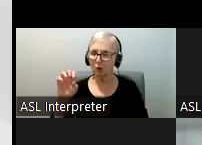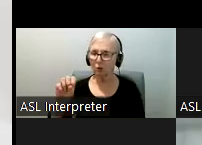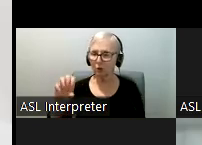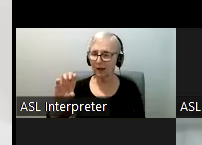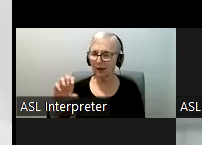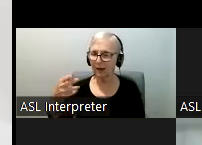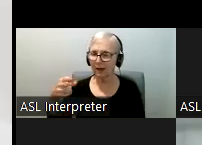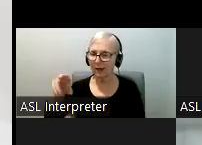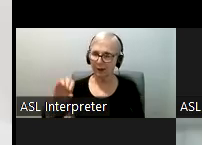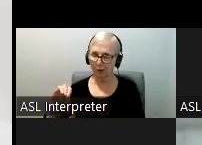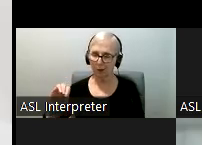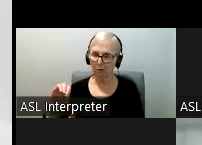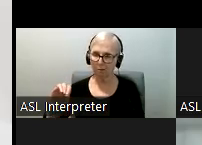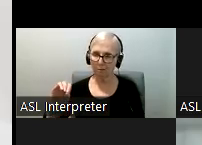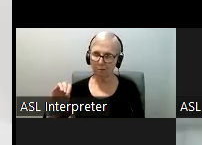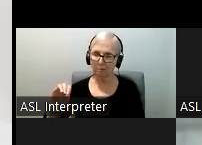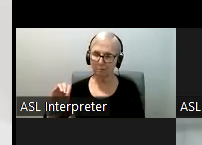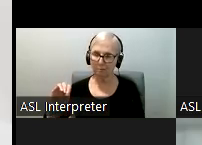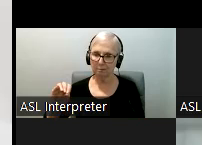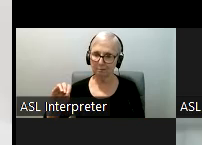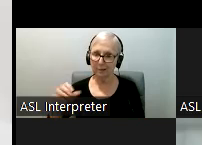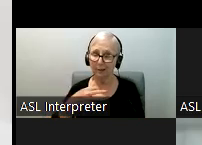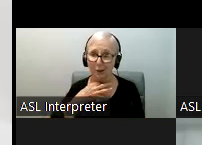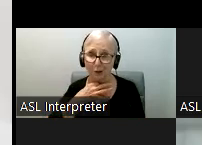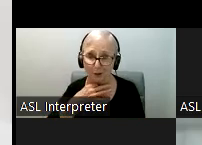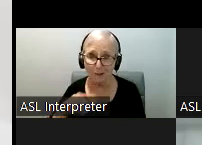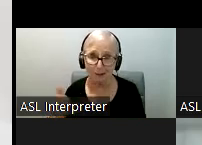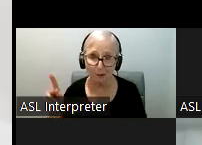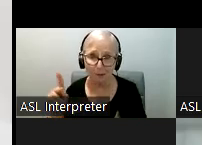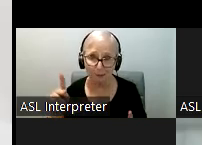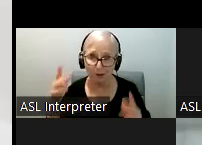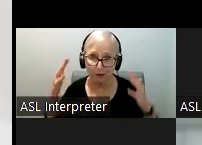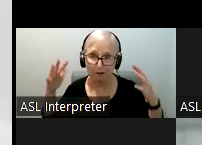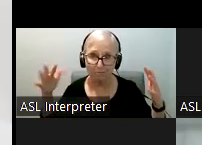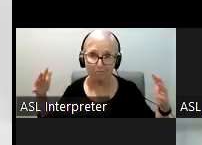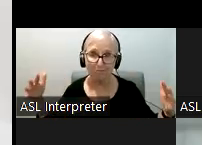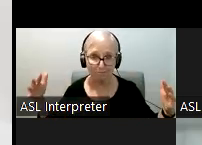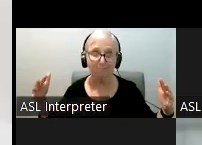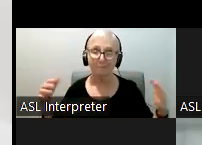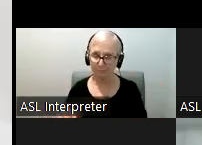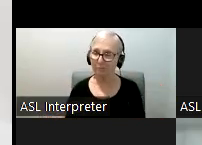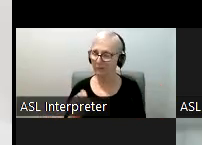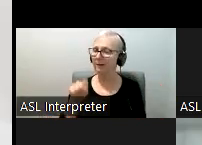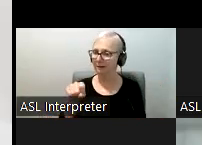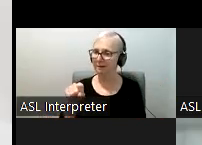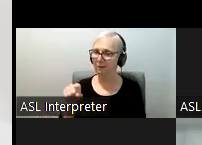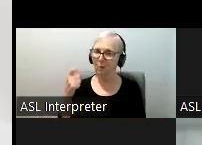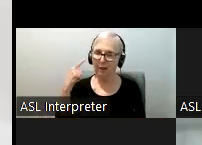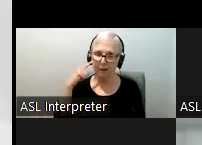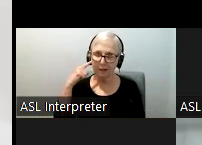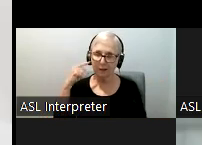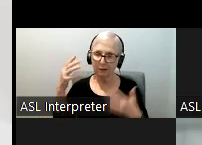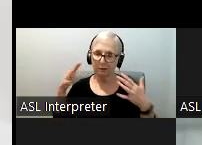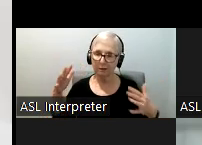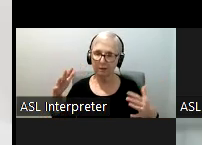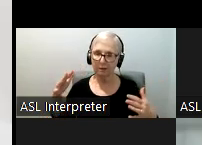like two of you. I'm curious, are other people hearing? Oh my God, an that's the echo? last thing you need. I'm curious, maybe Marina, if you can go on mute, and Megan,